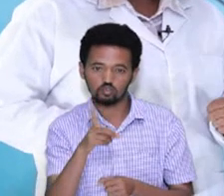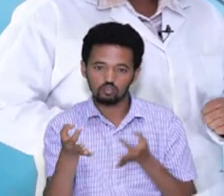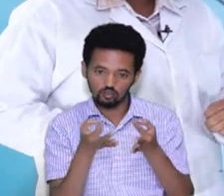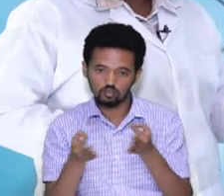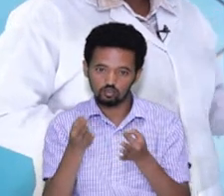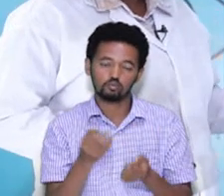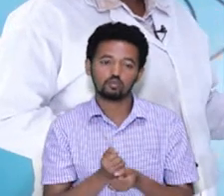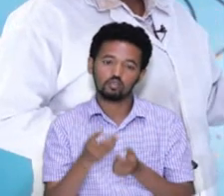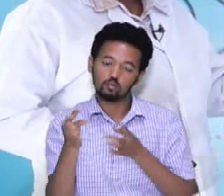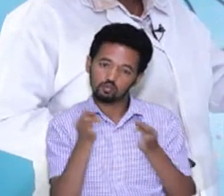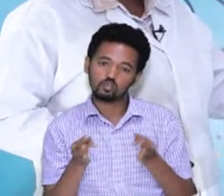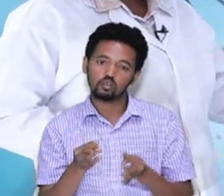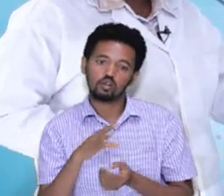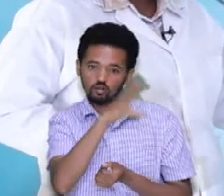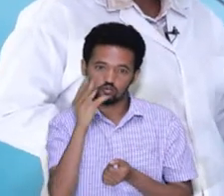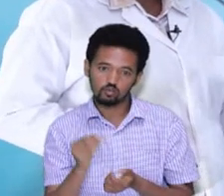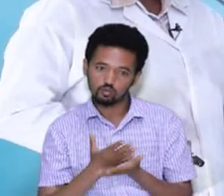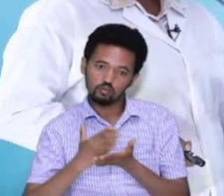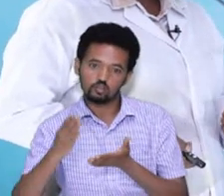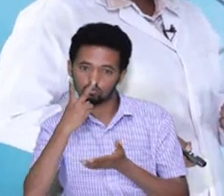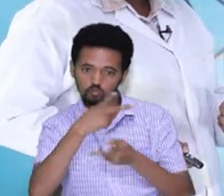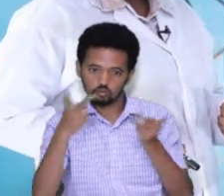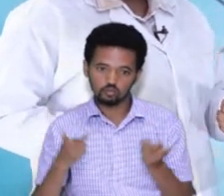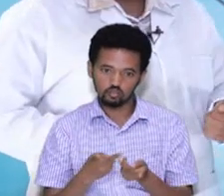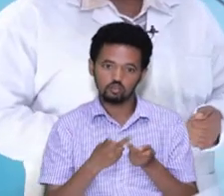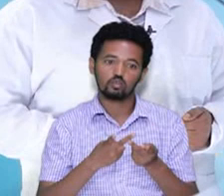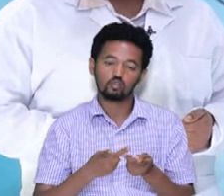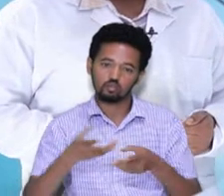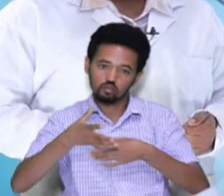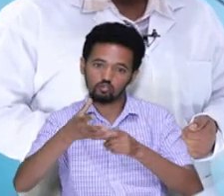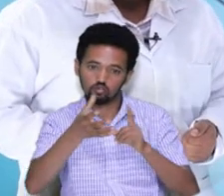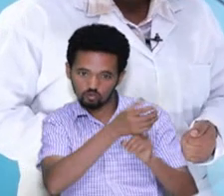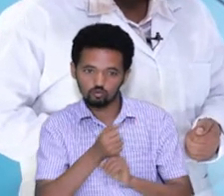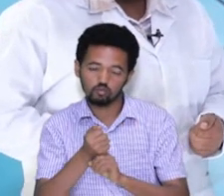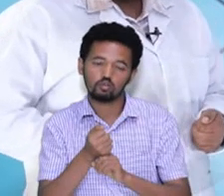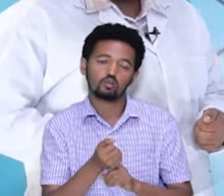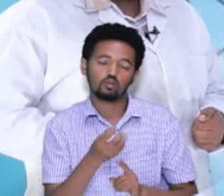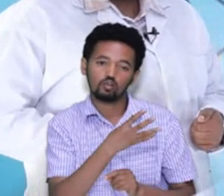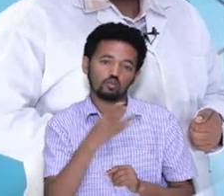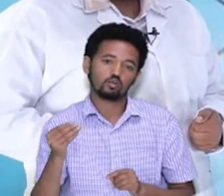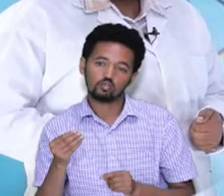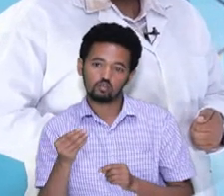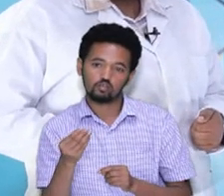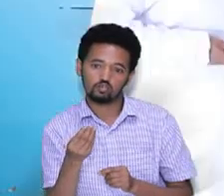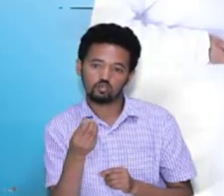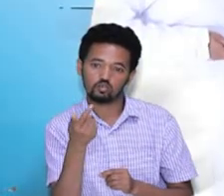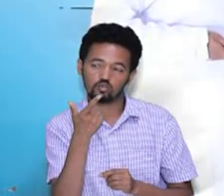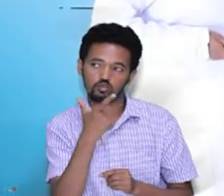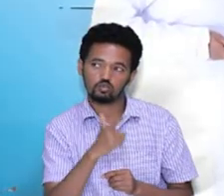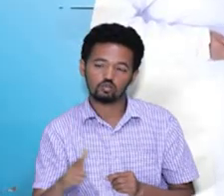the major geographical process that took place in the Mesozoic and Cenozoic Era.